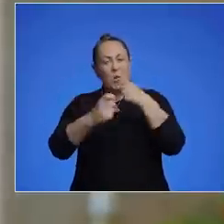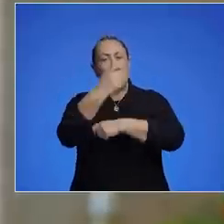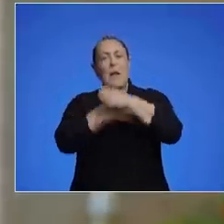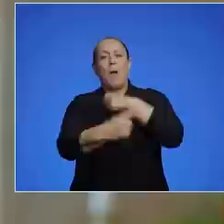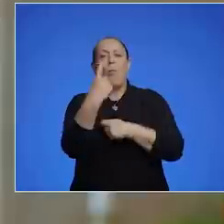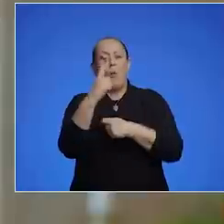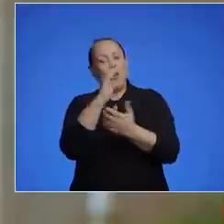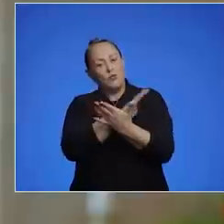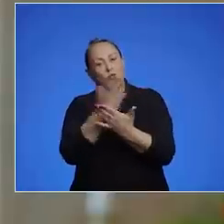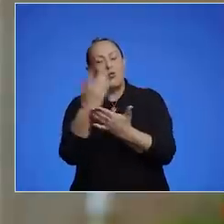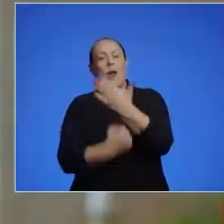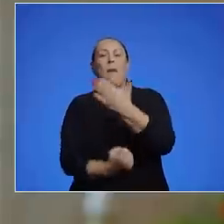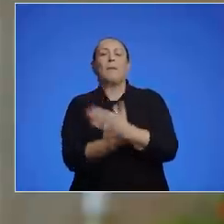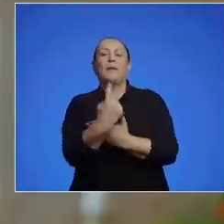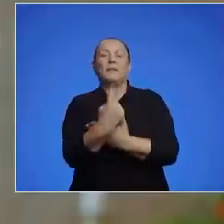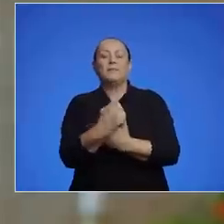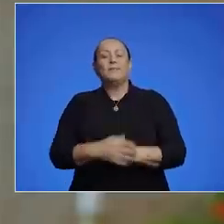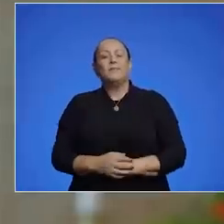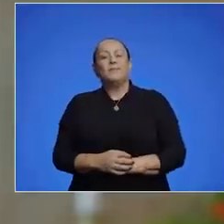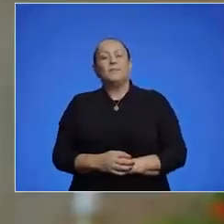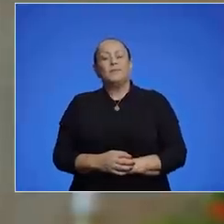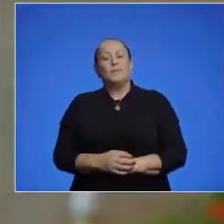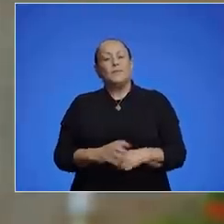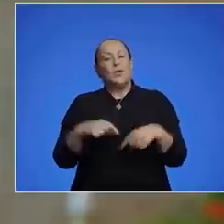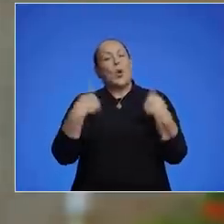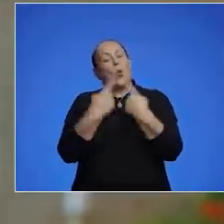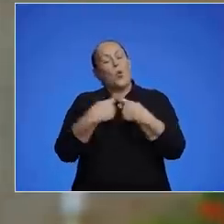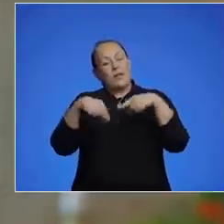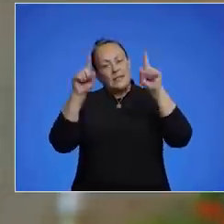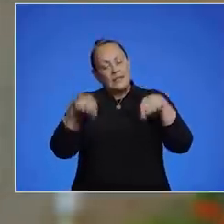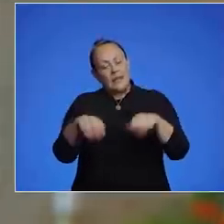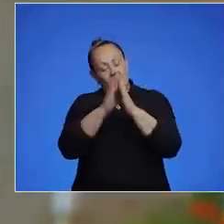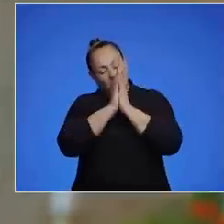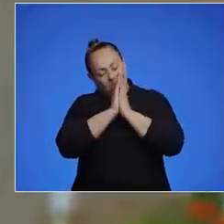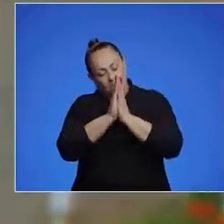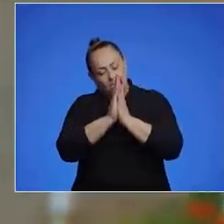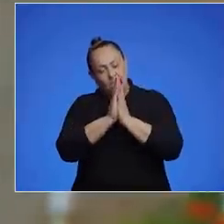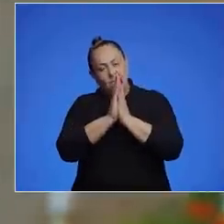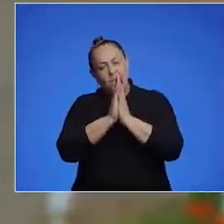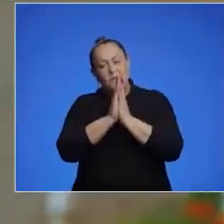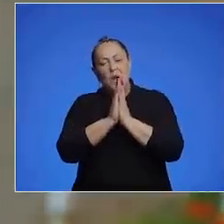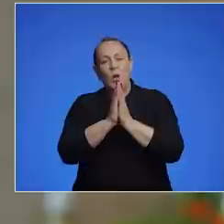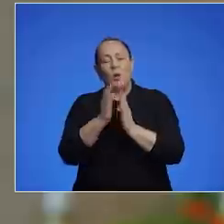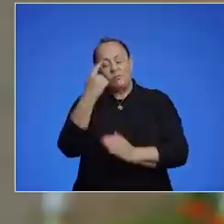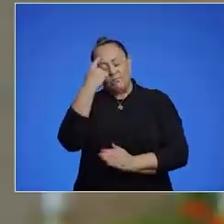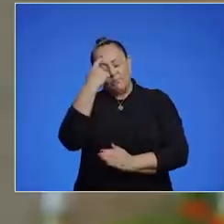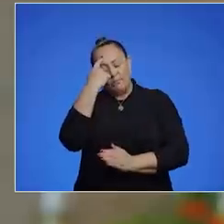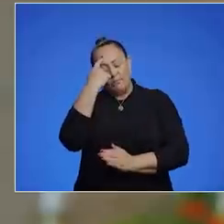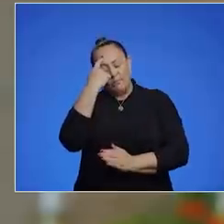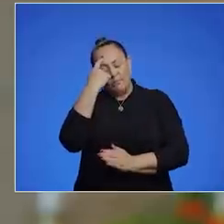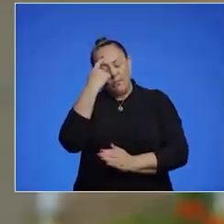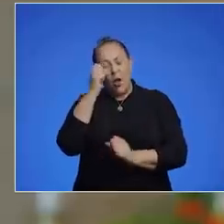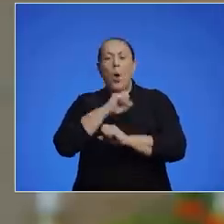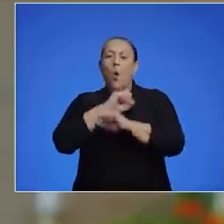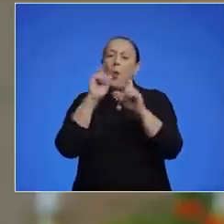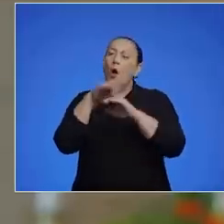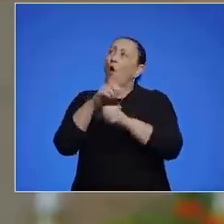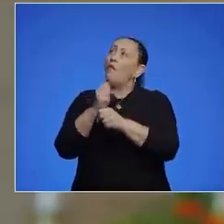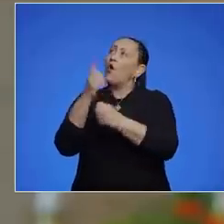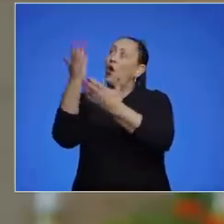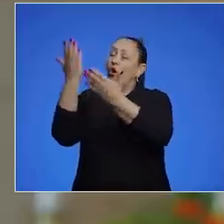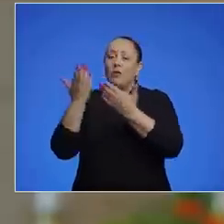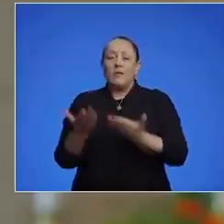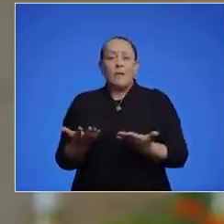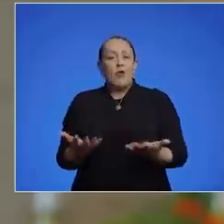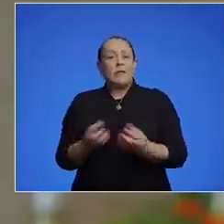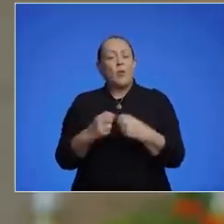fulfilled. So as we begin this time of worship, this time of prayer, let us spend a moment being aware of God's presence. And as